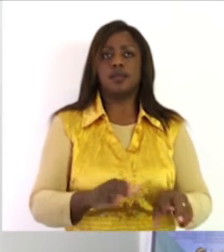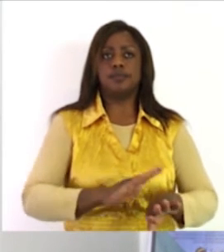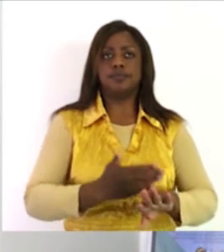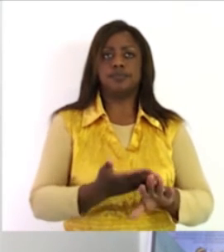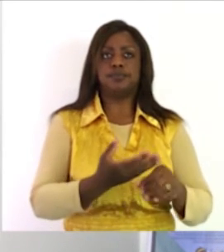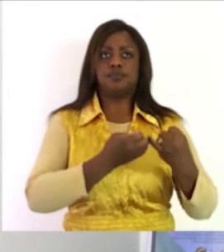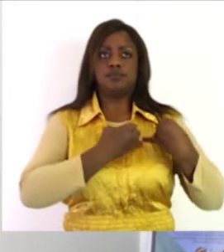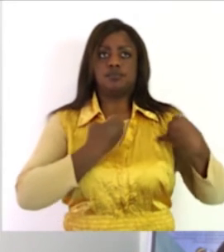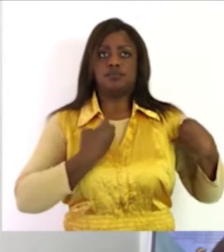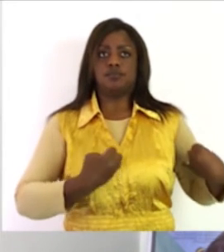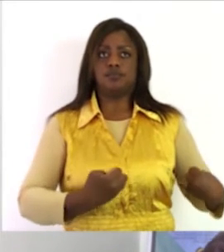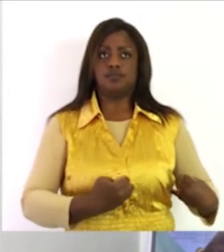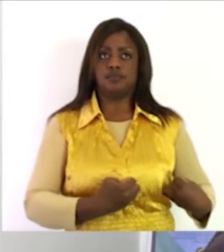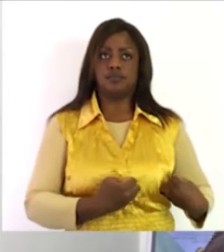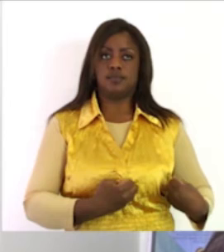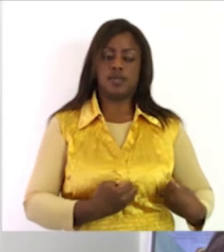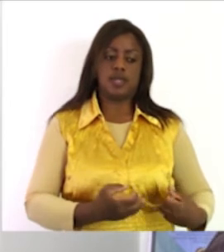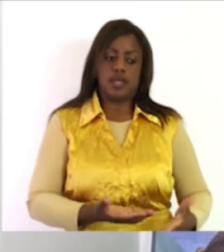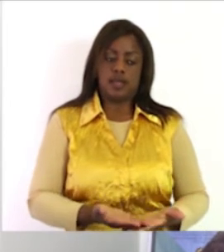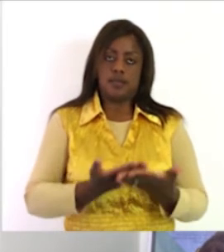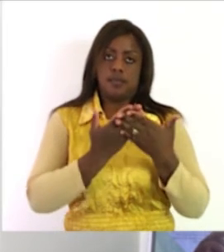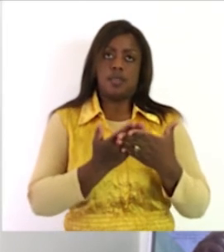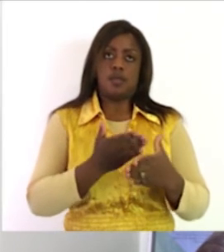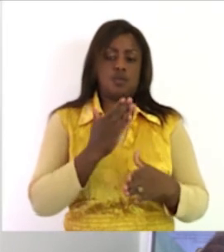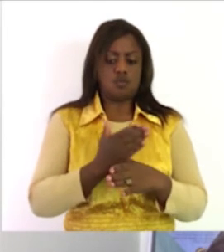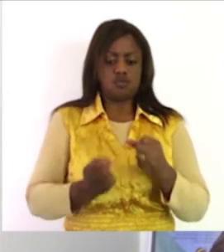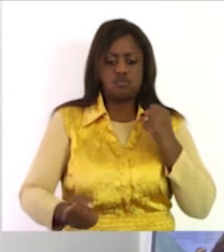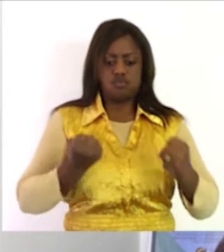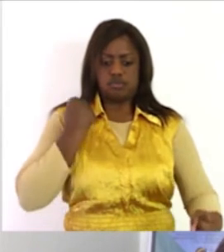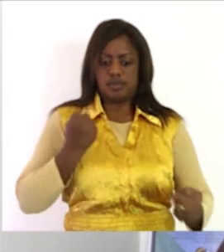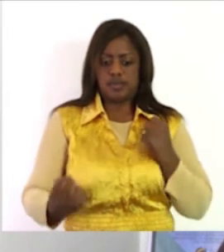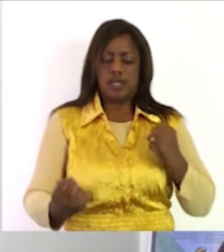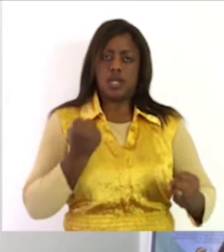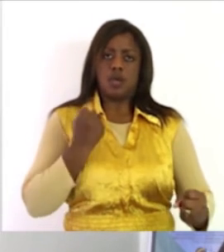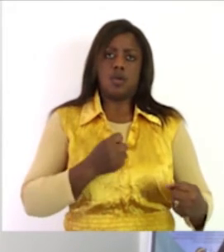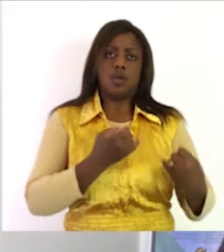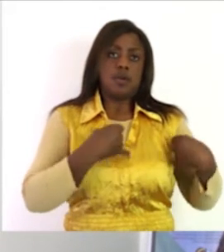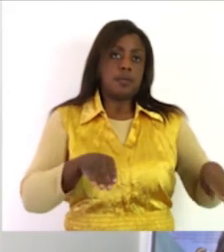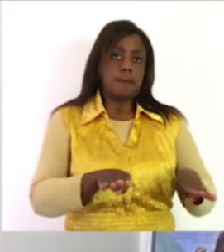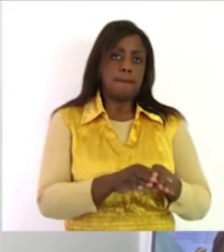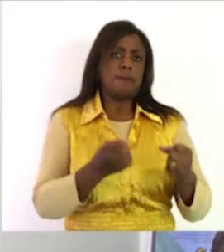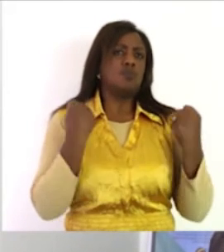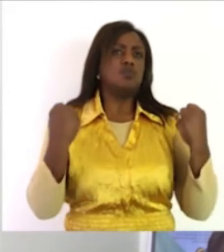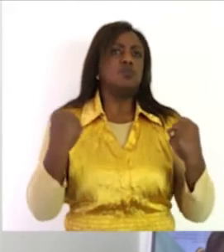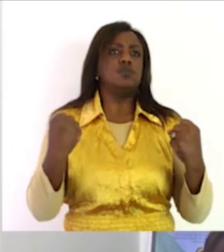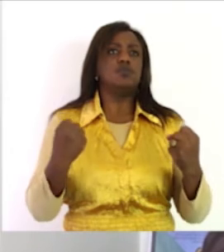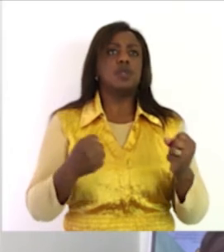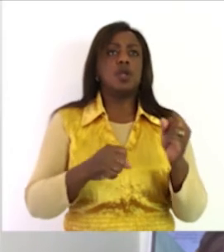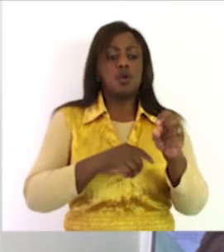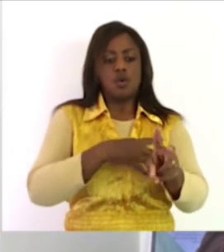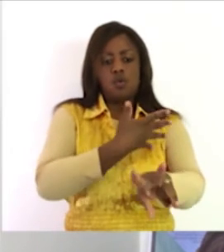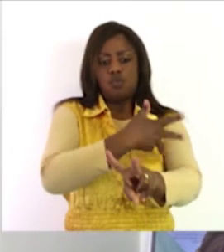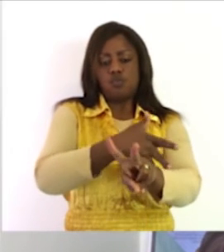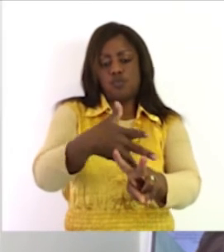Exercise control weight. Exercise can help prevent excess weight gain or help maintain weight